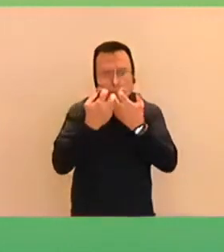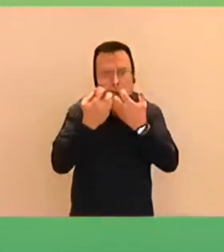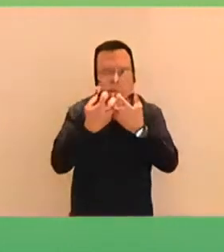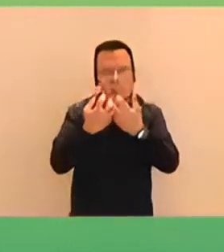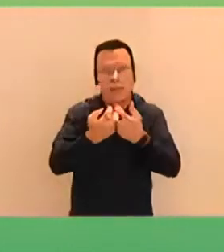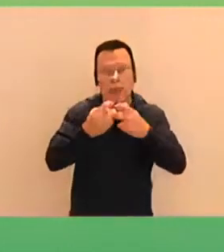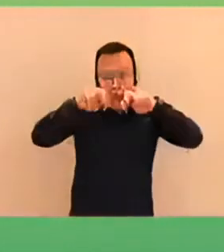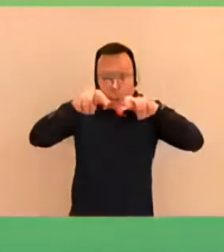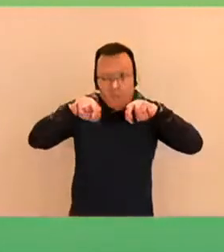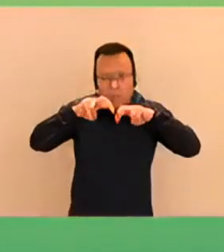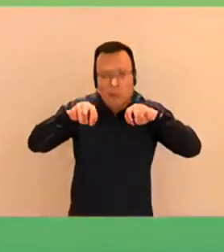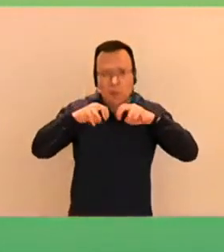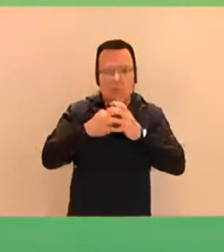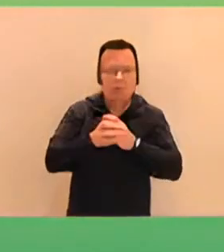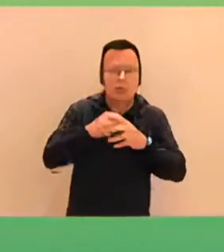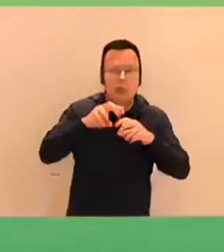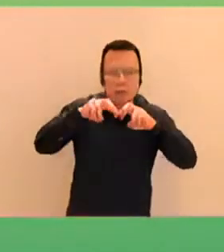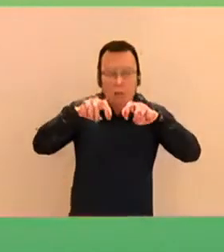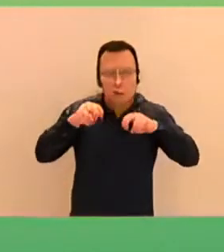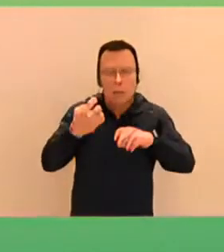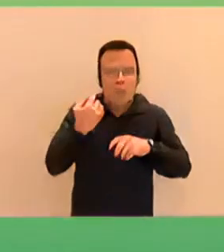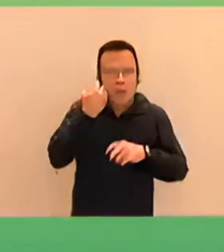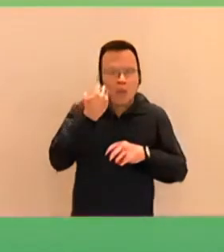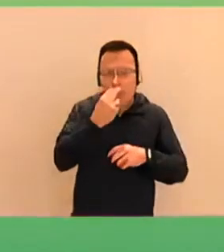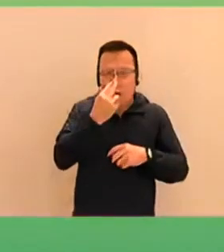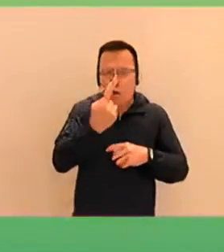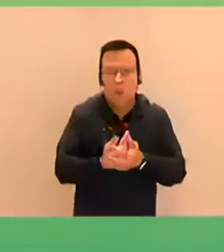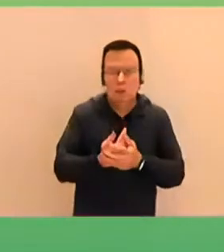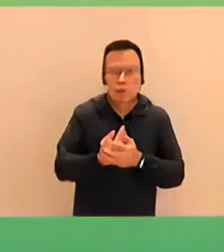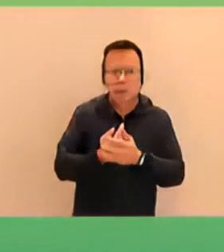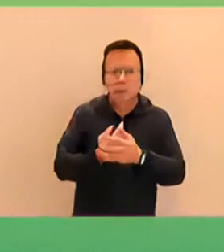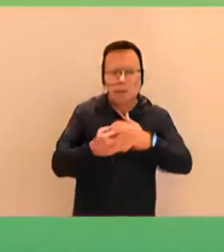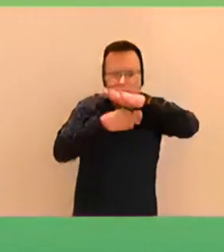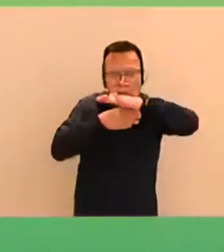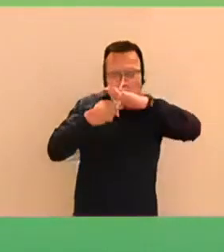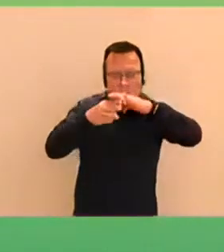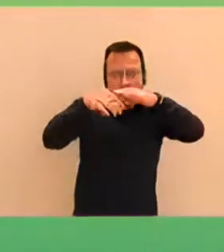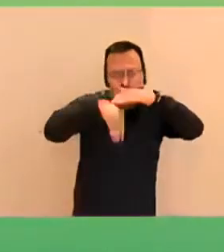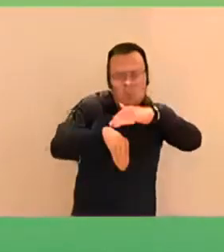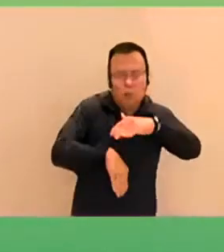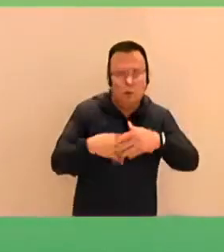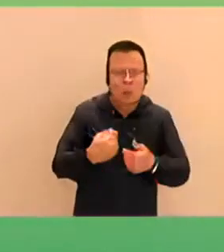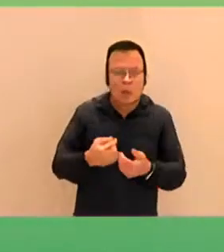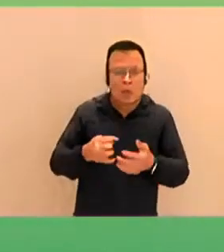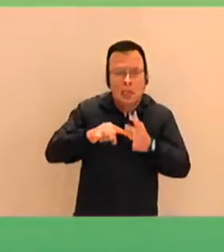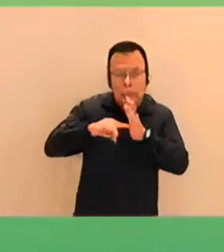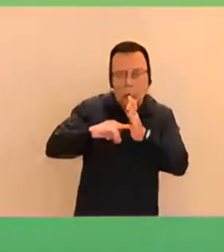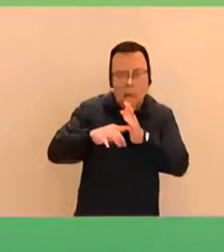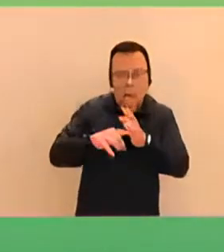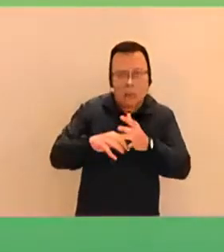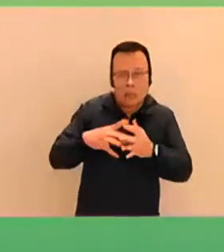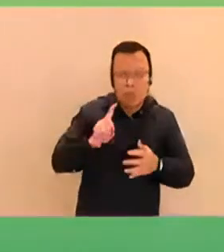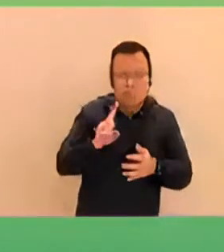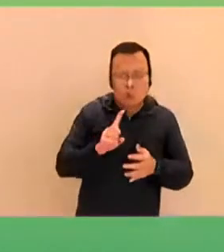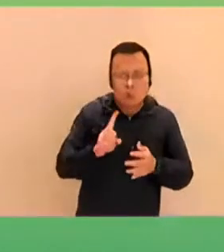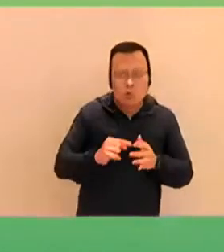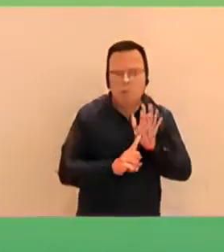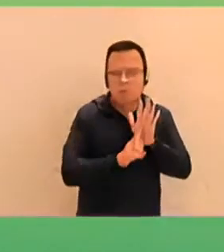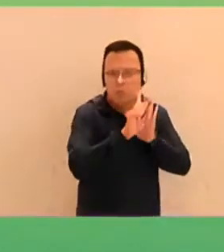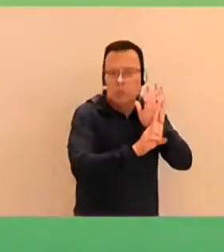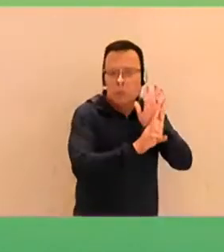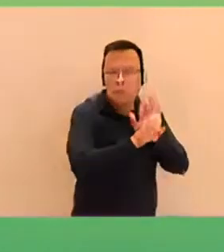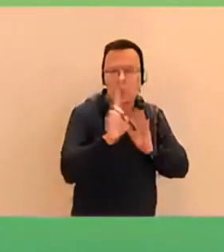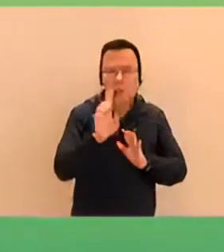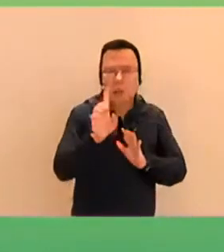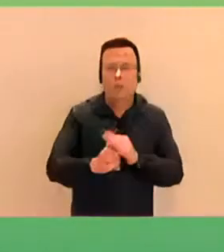mapping and try to normalize the energy use model. So think of that if one day in Hong Kong, all the buildings, now